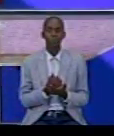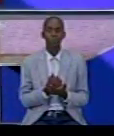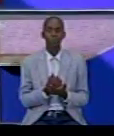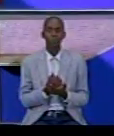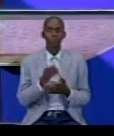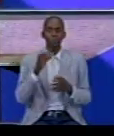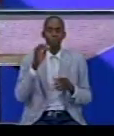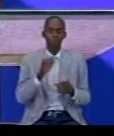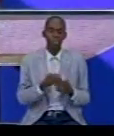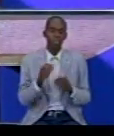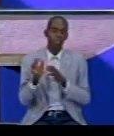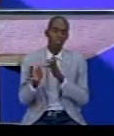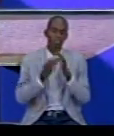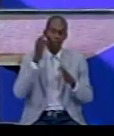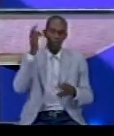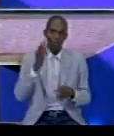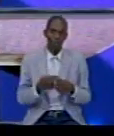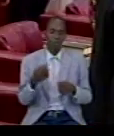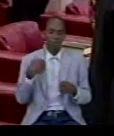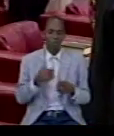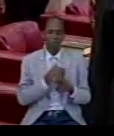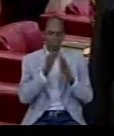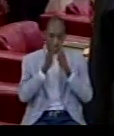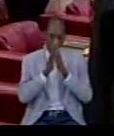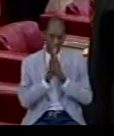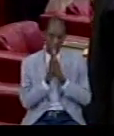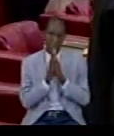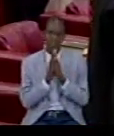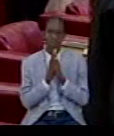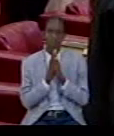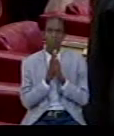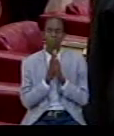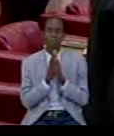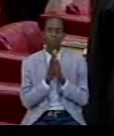In Jesus' name we pray. Amen.